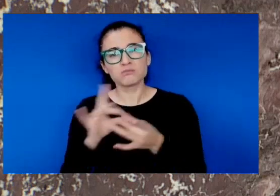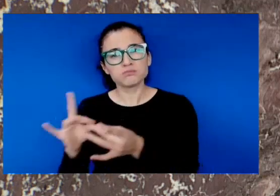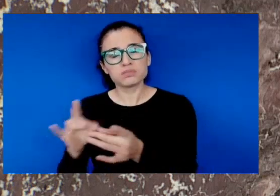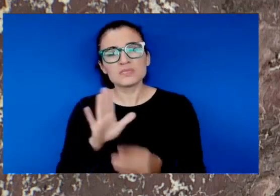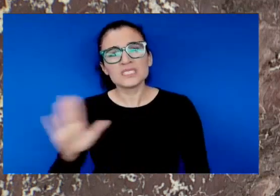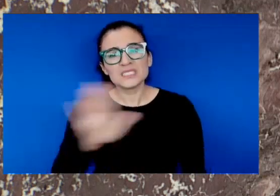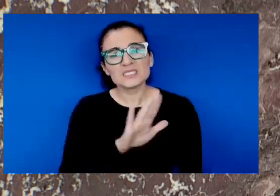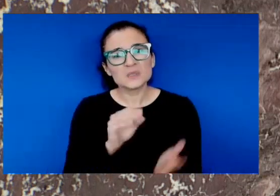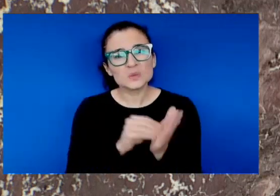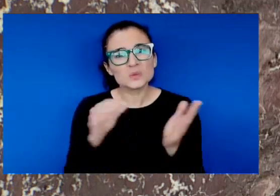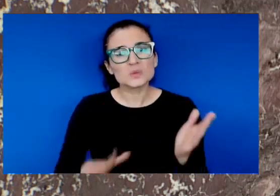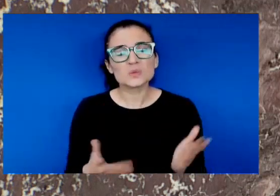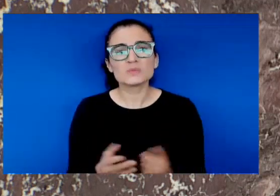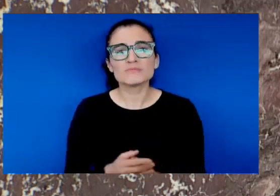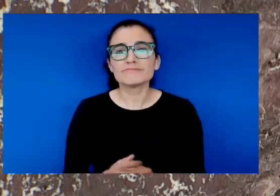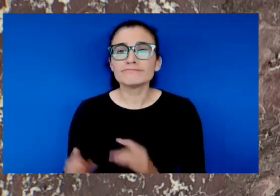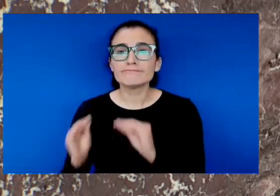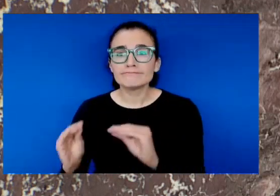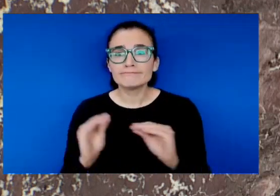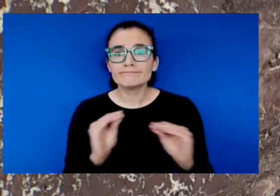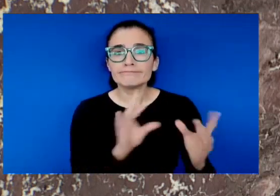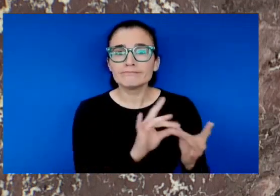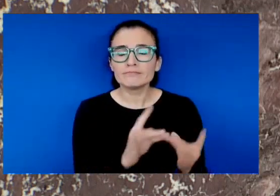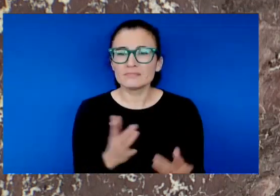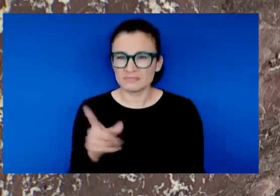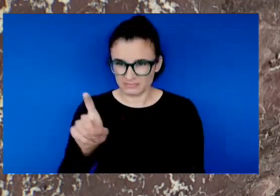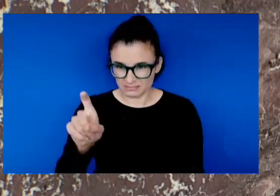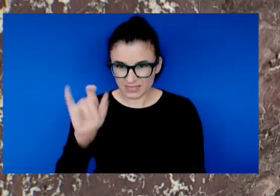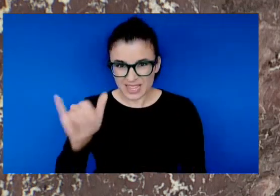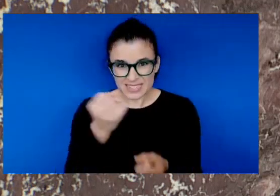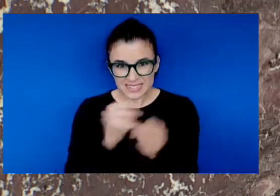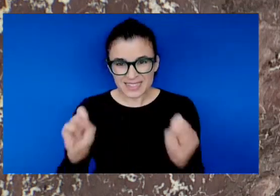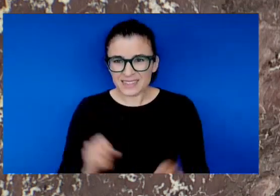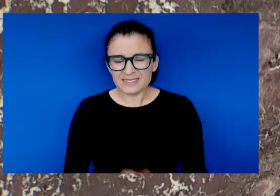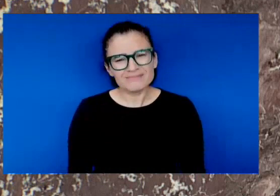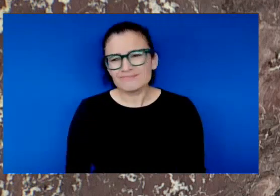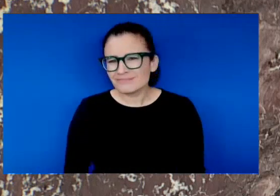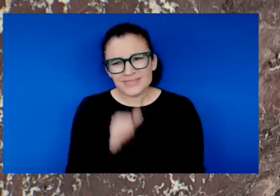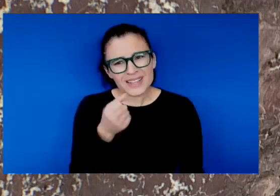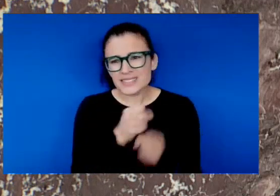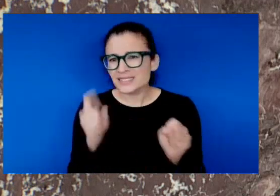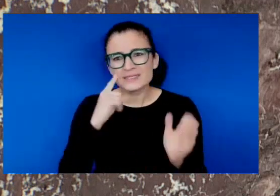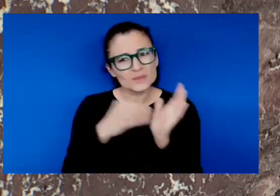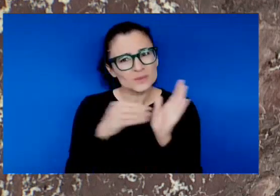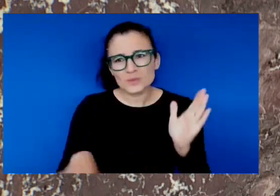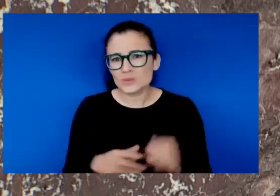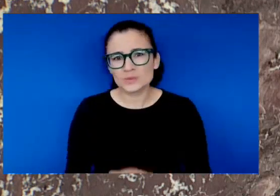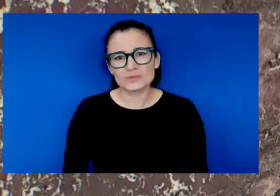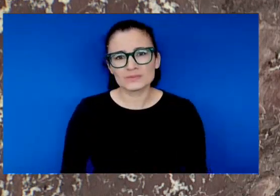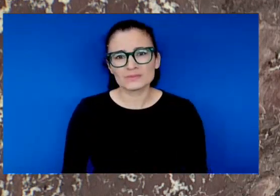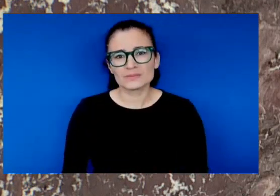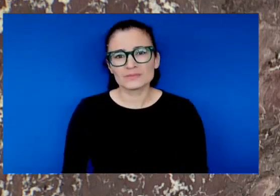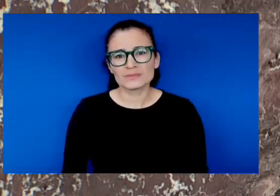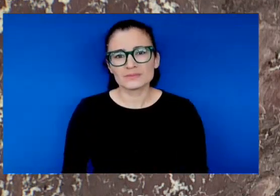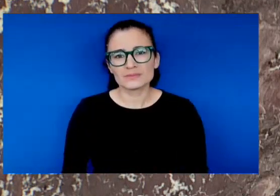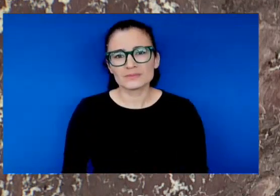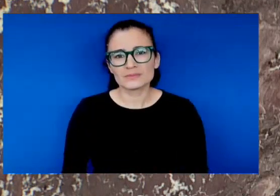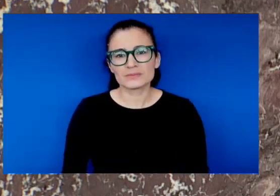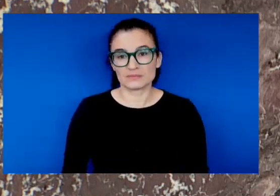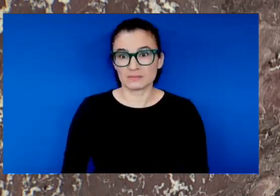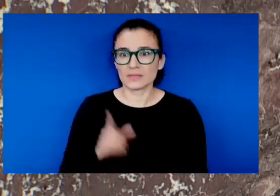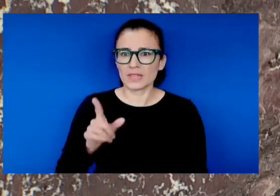safe place for that student. It's not just an abhorrent statement, it's a dangerous statement, Mr. Speaker. How long will the